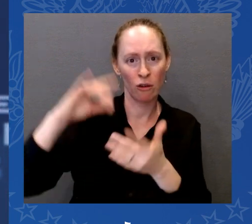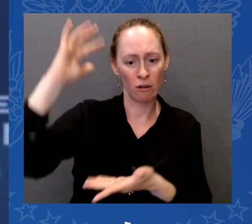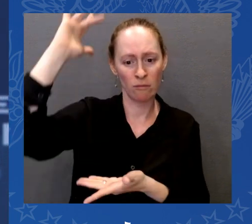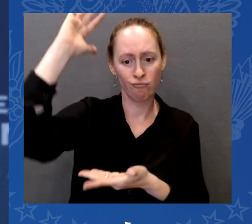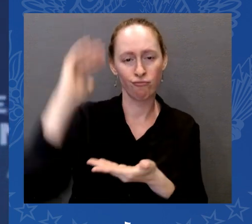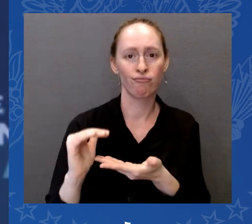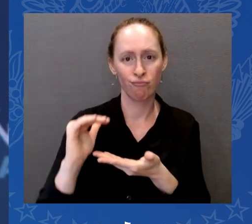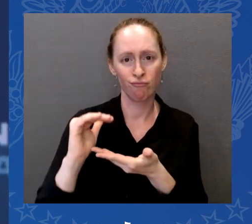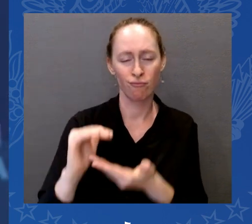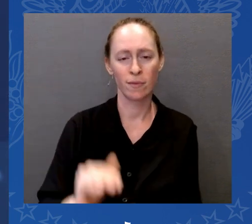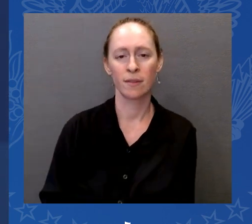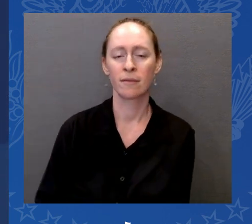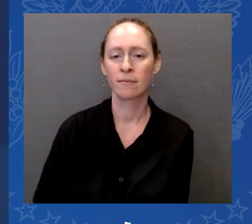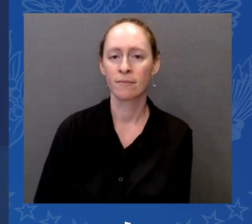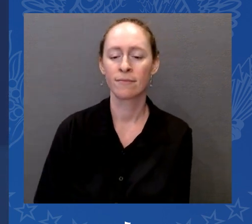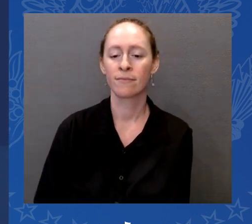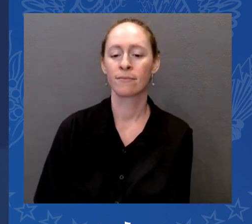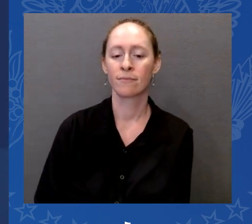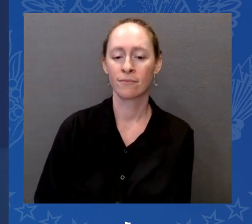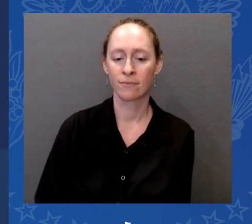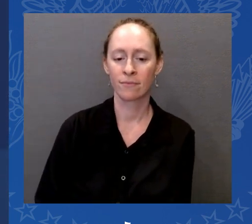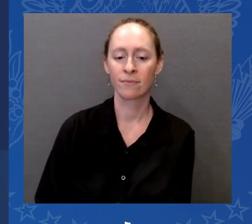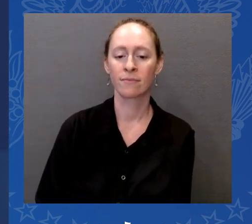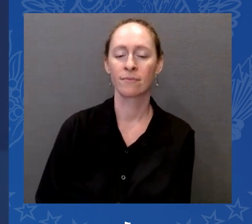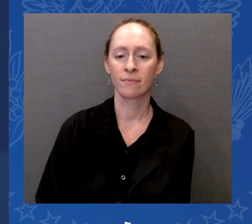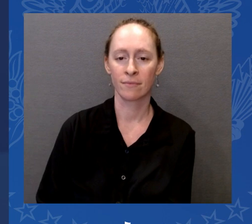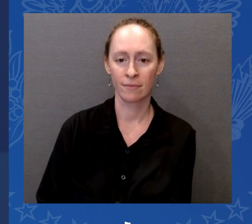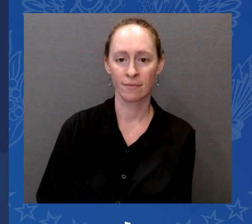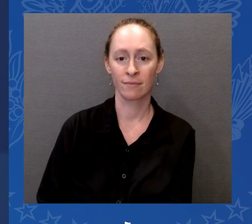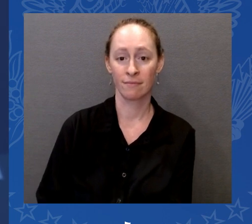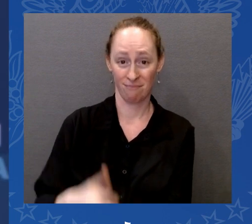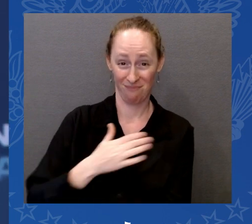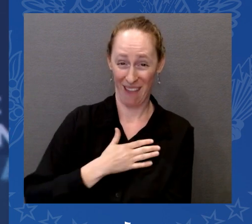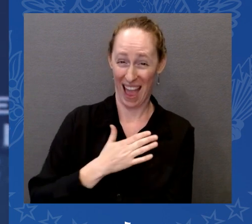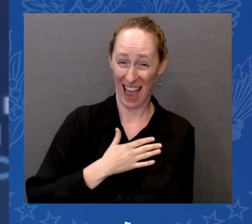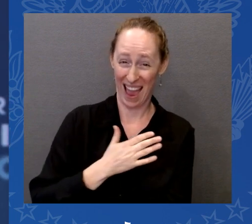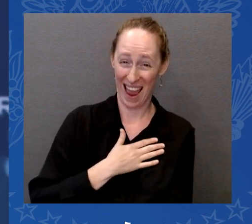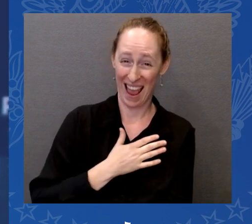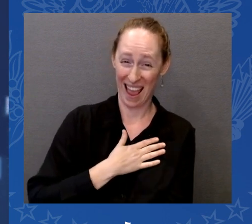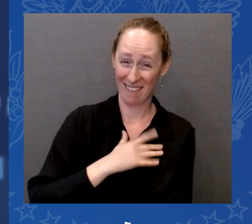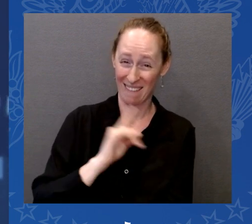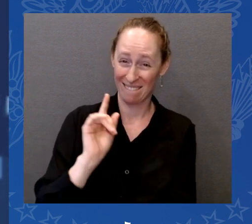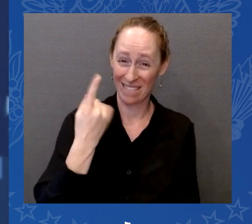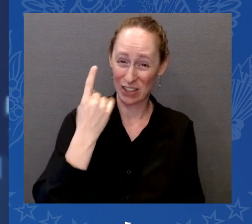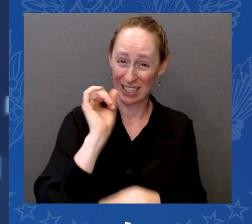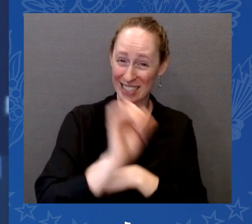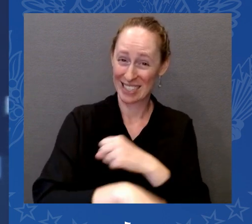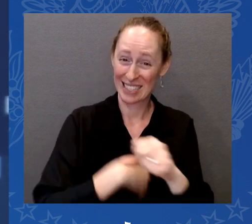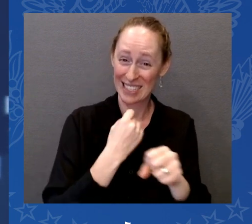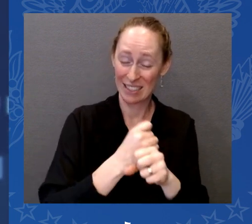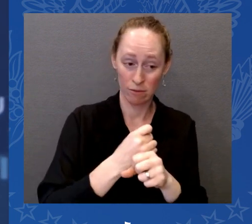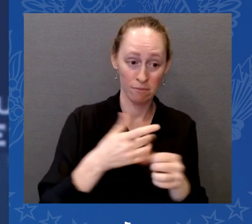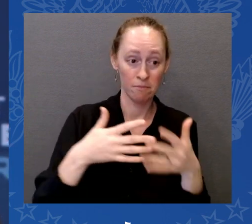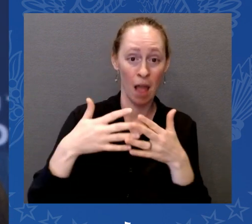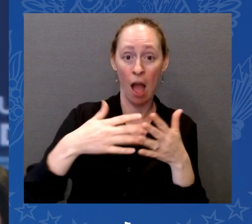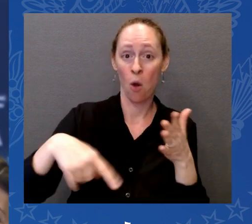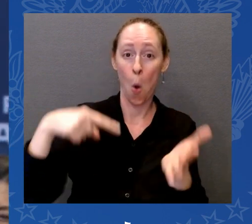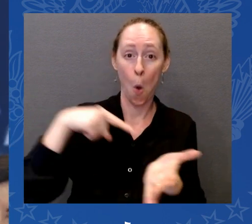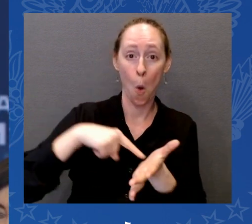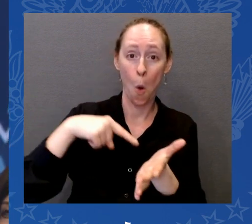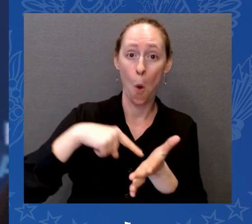trillion. In my first year in office, the deficit fell one year by